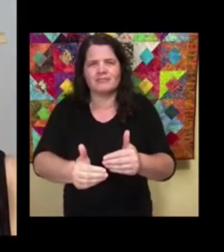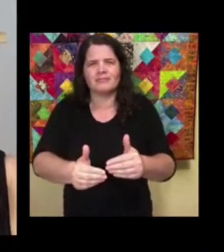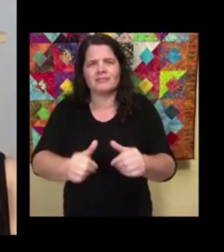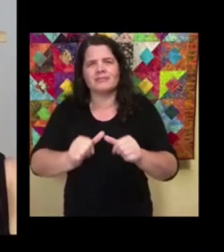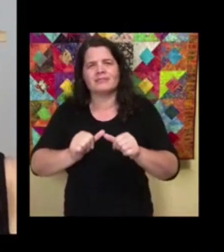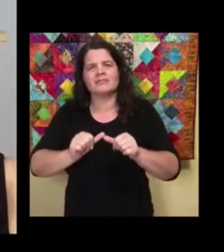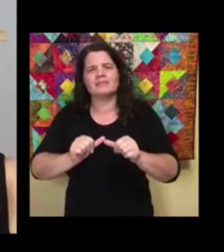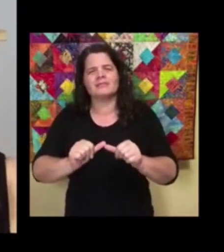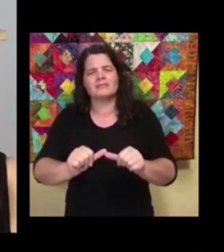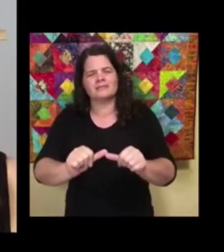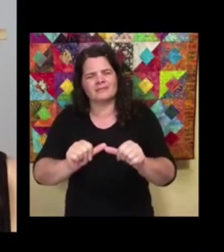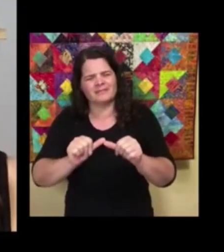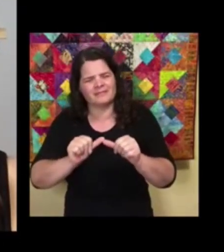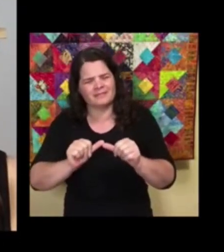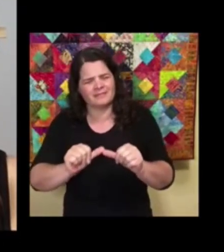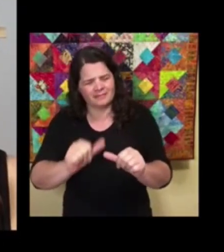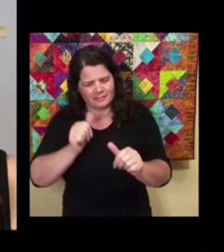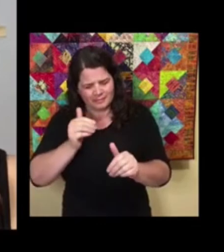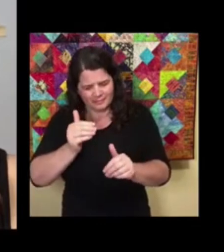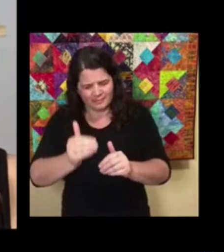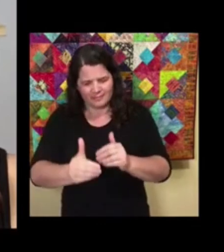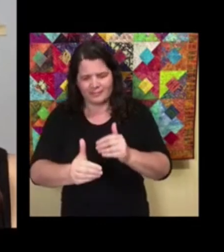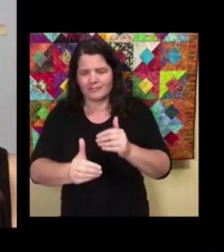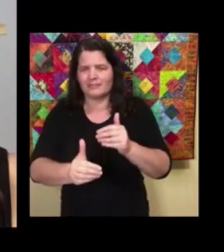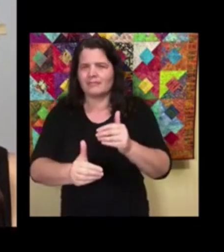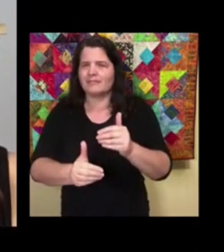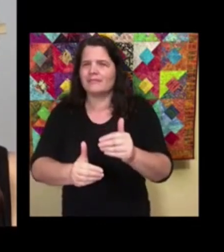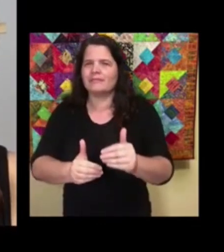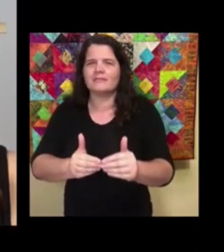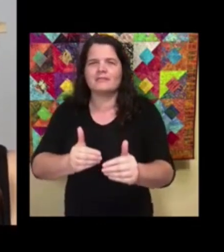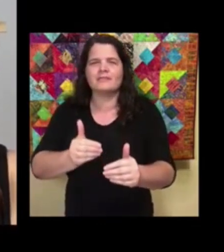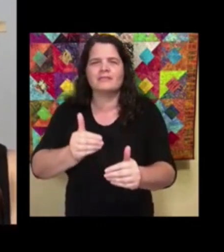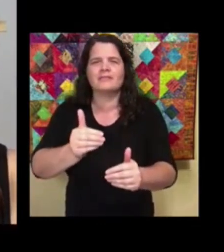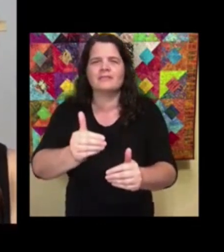forward. Keep on moving